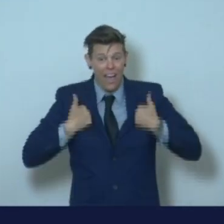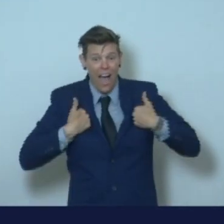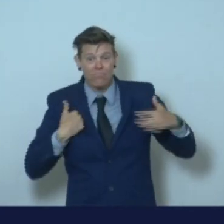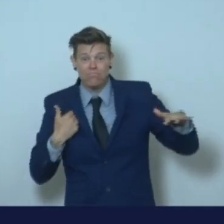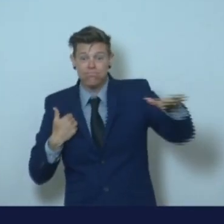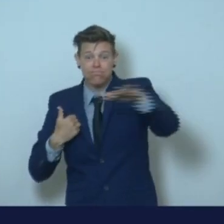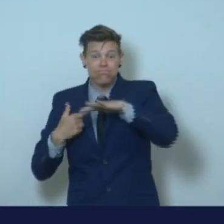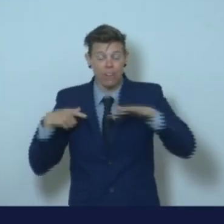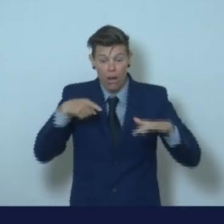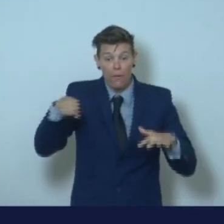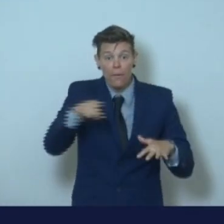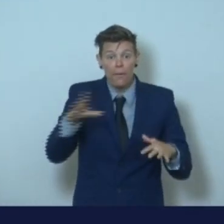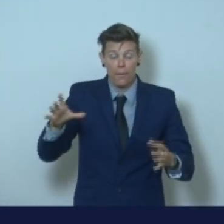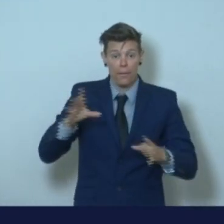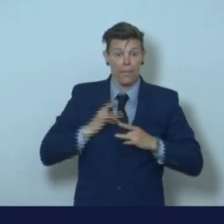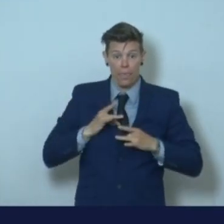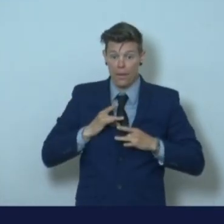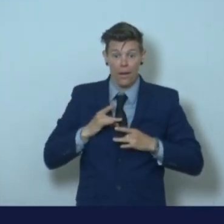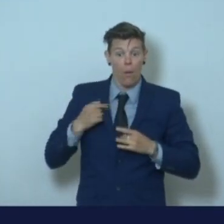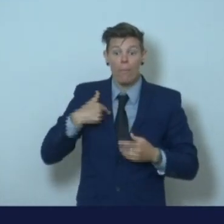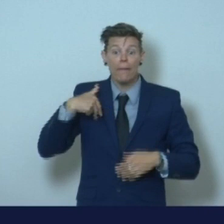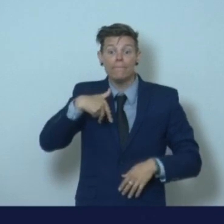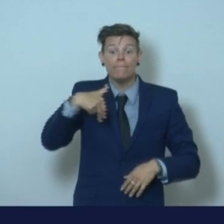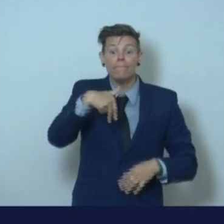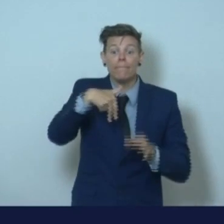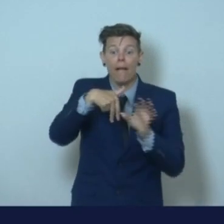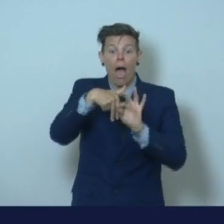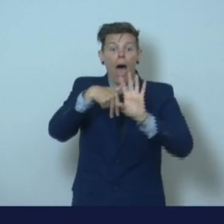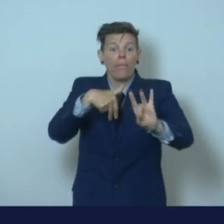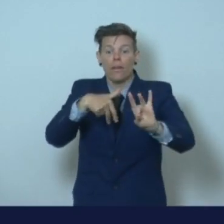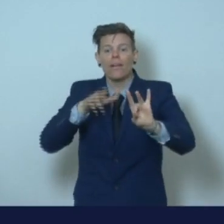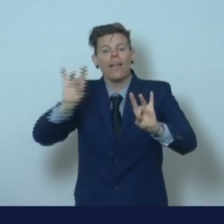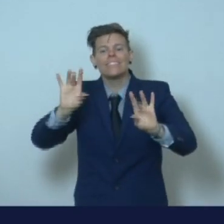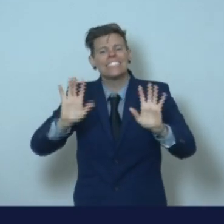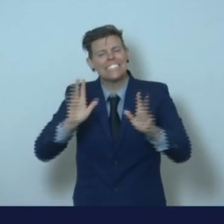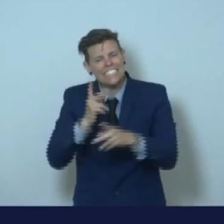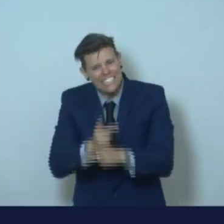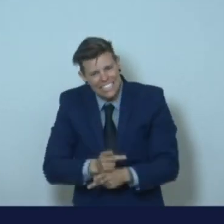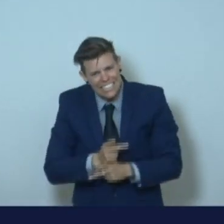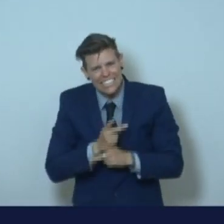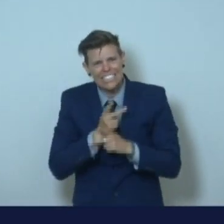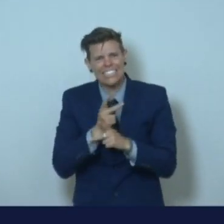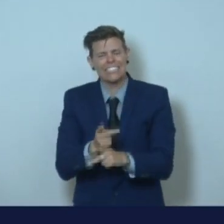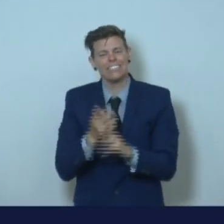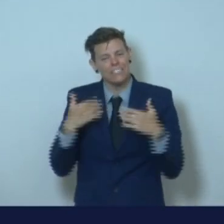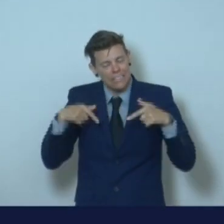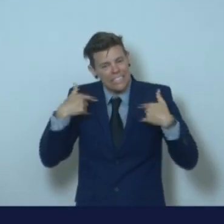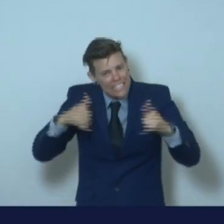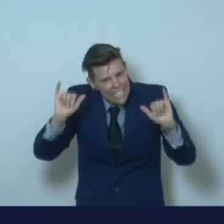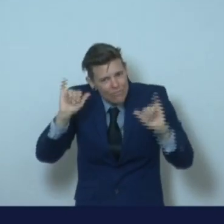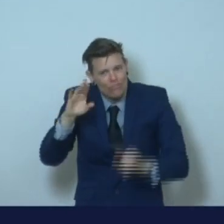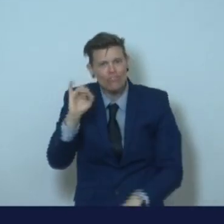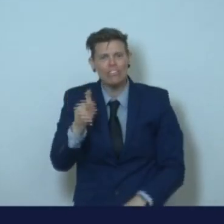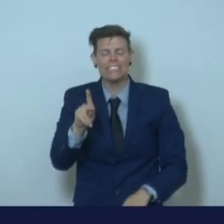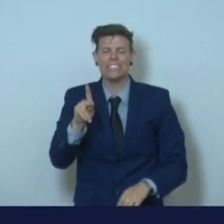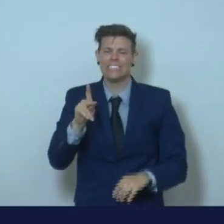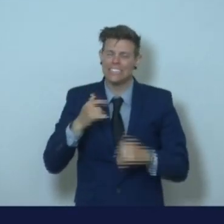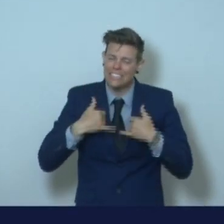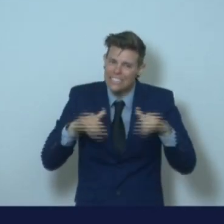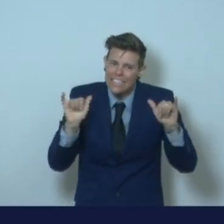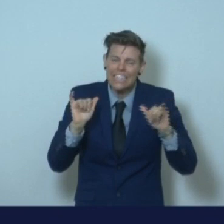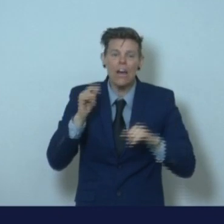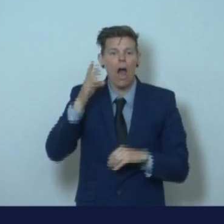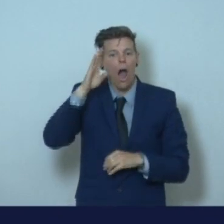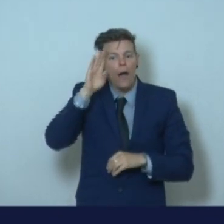you leave the house, you have to take precautions because there's risk every single time. And we're clear. I know that you have to get medical